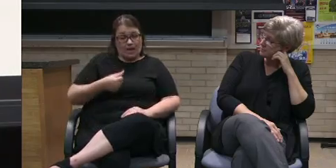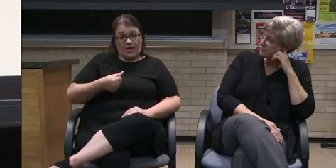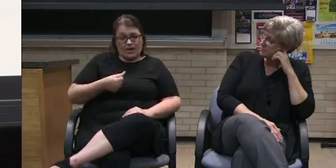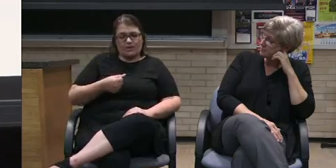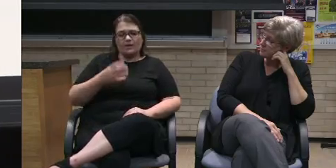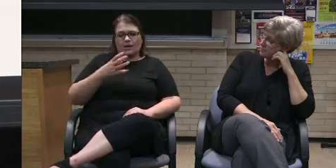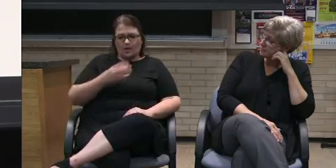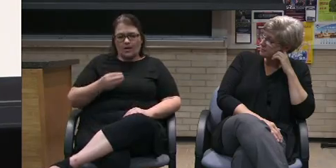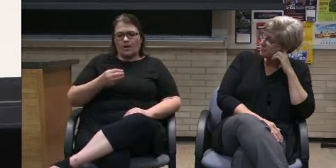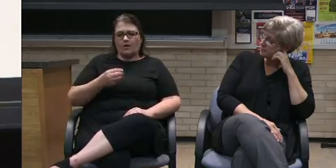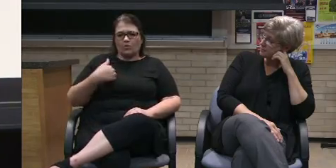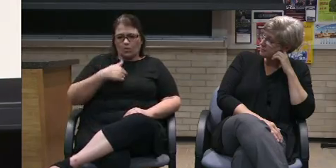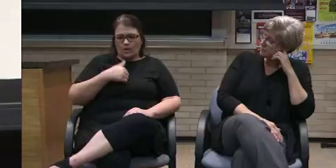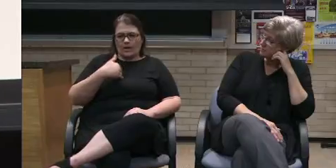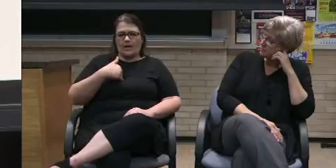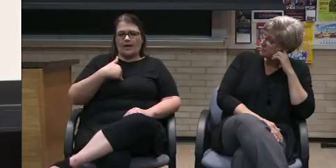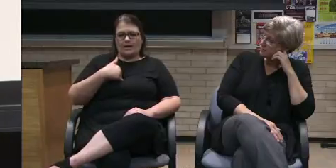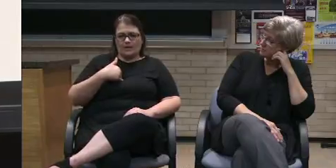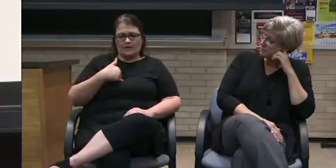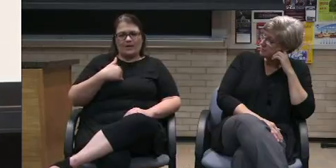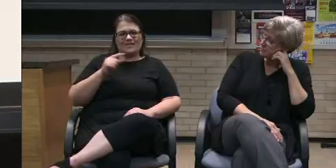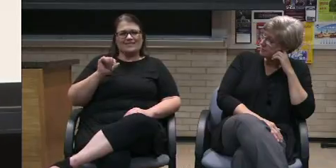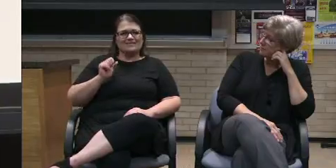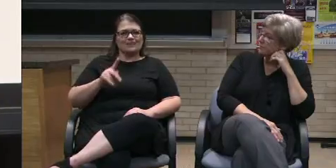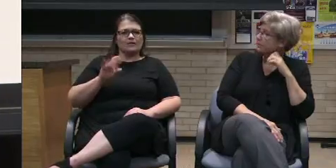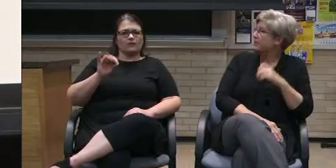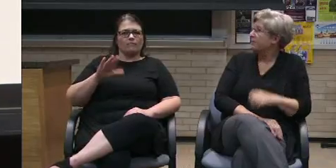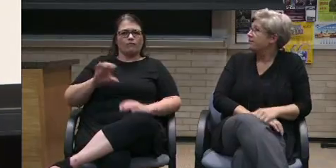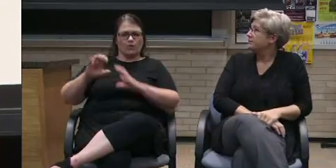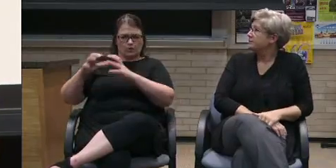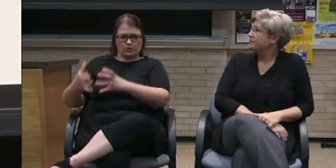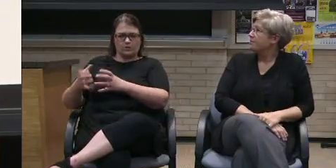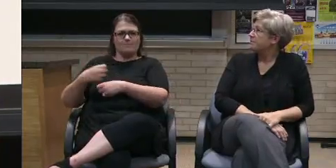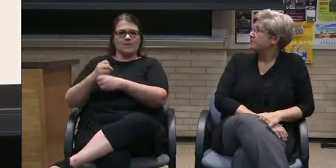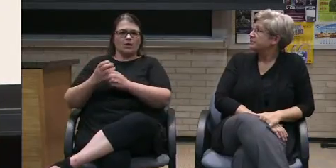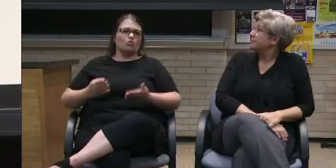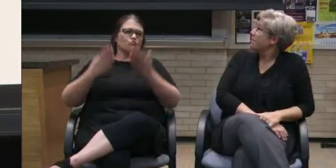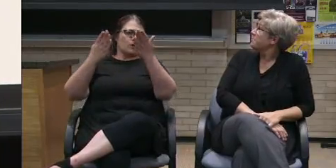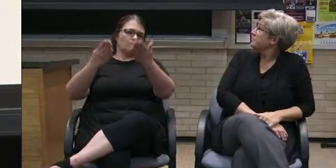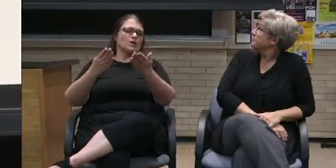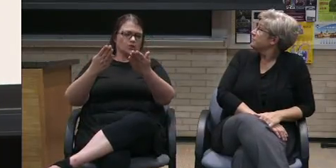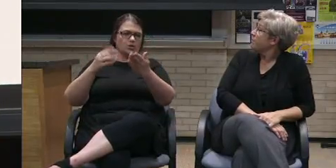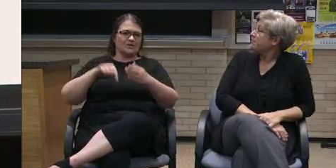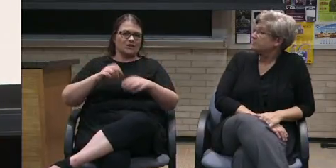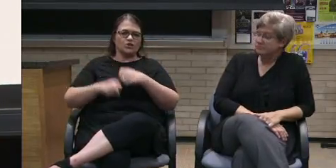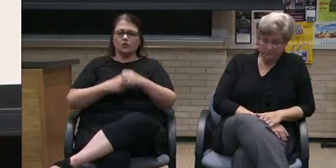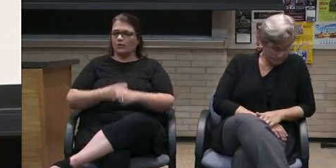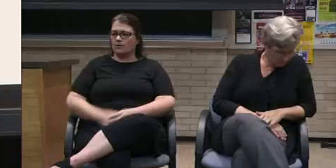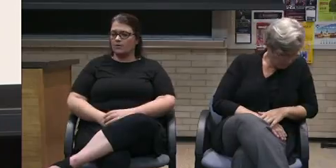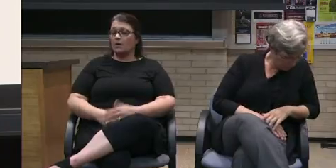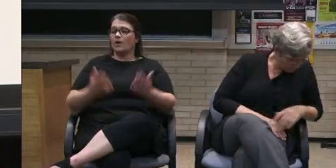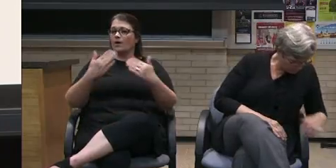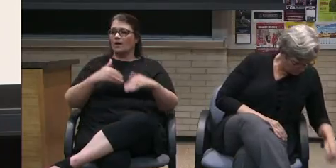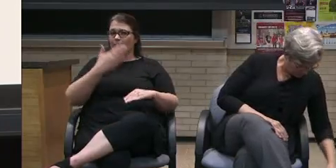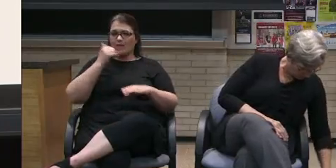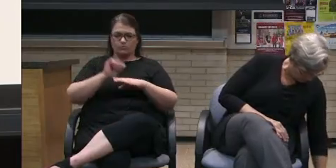the faculty task force make a recommendation, which we were going to do this year. Best practices.